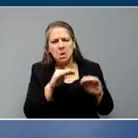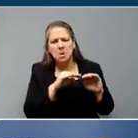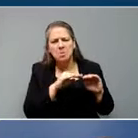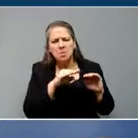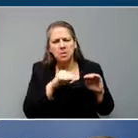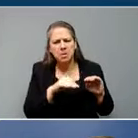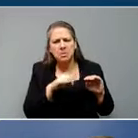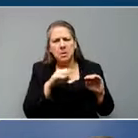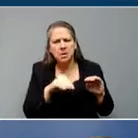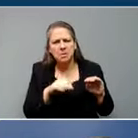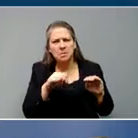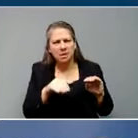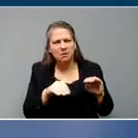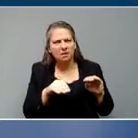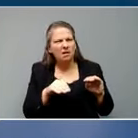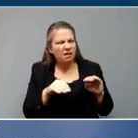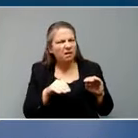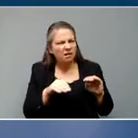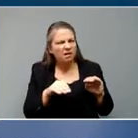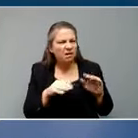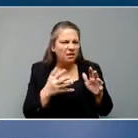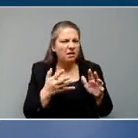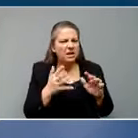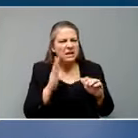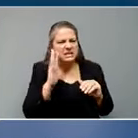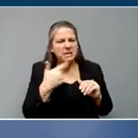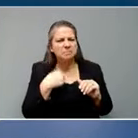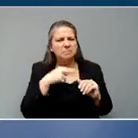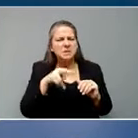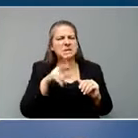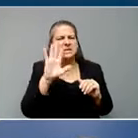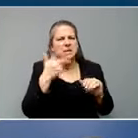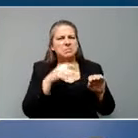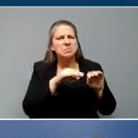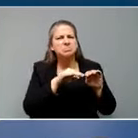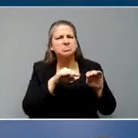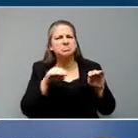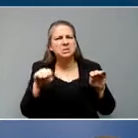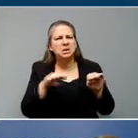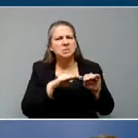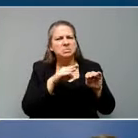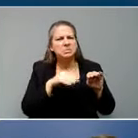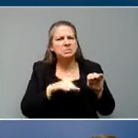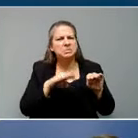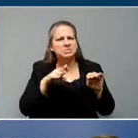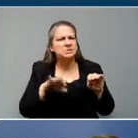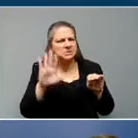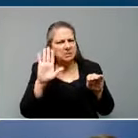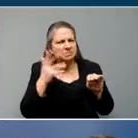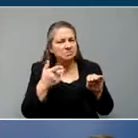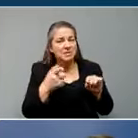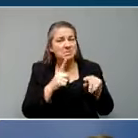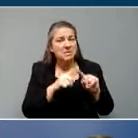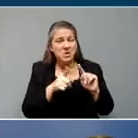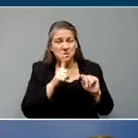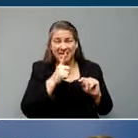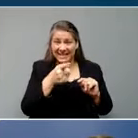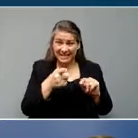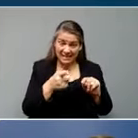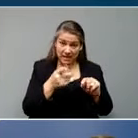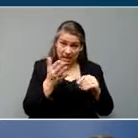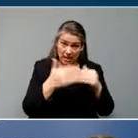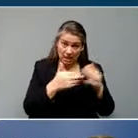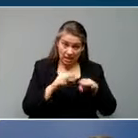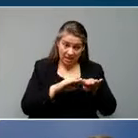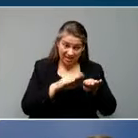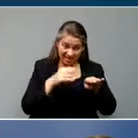the past. Indications are we are plateauing there. This is still far too many people in the hospital. These are our